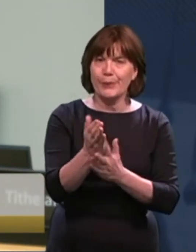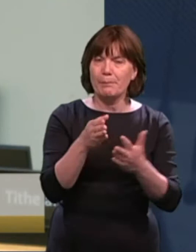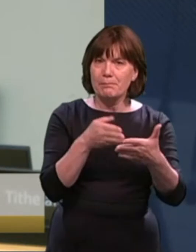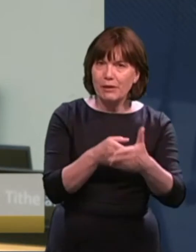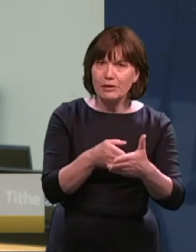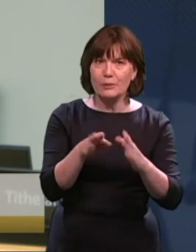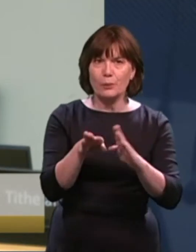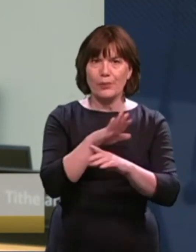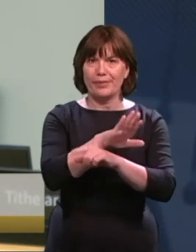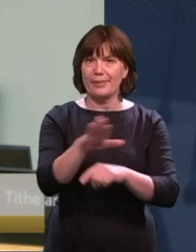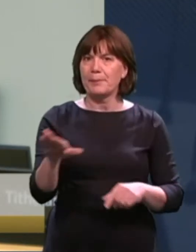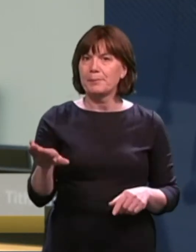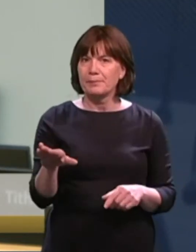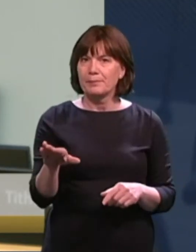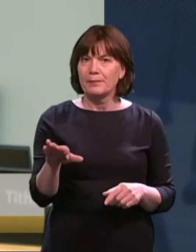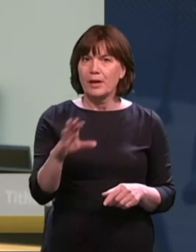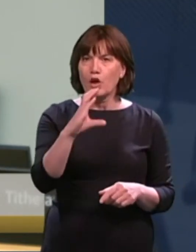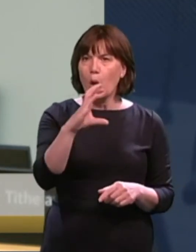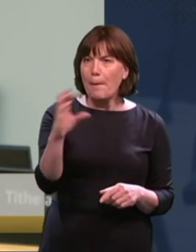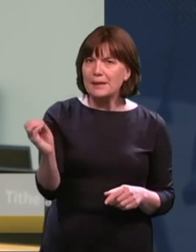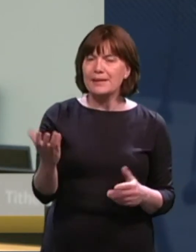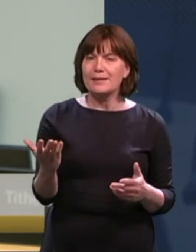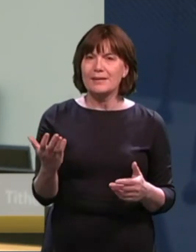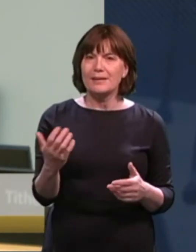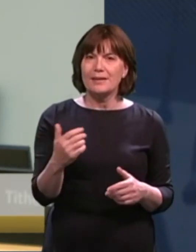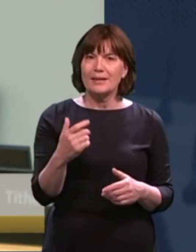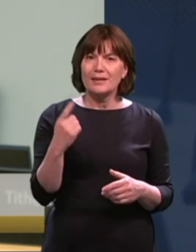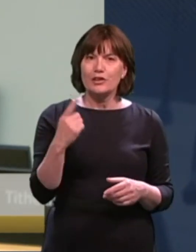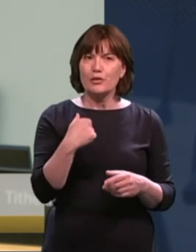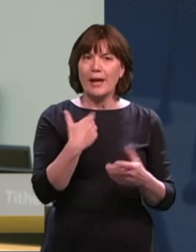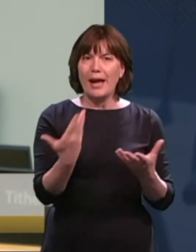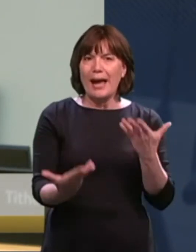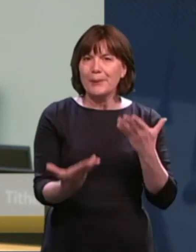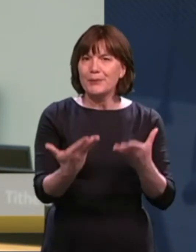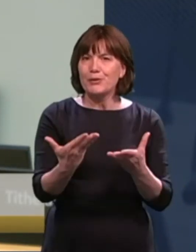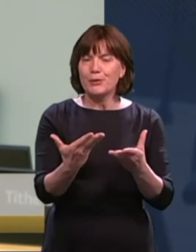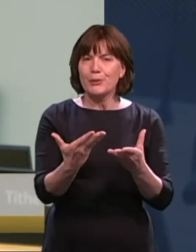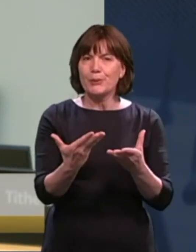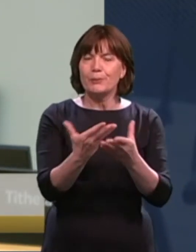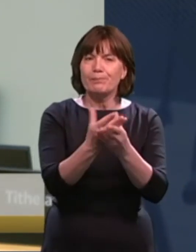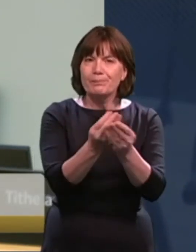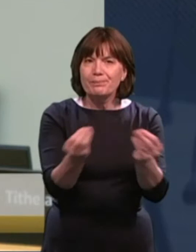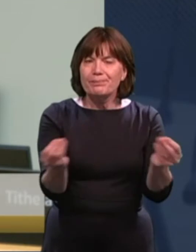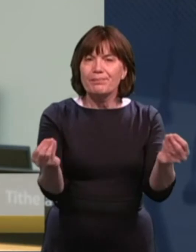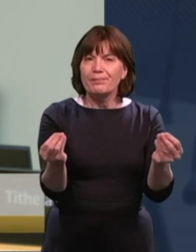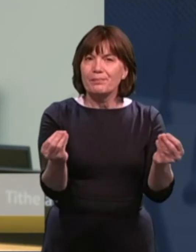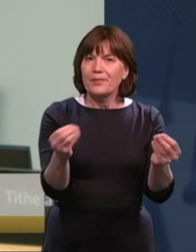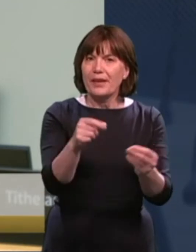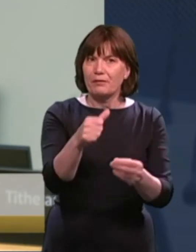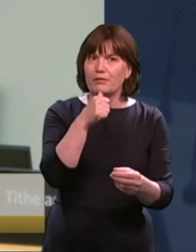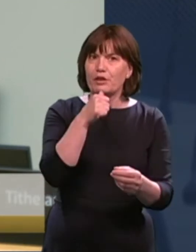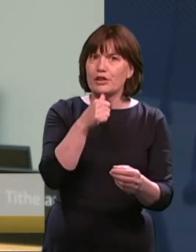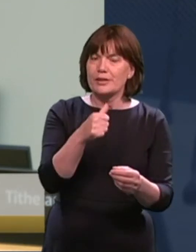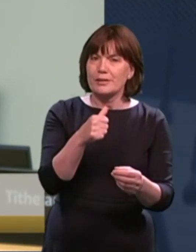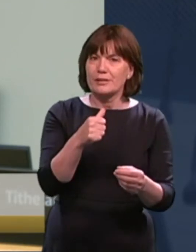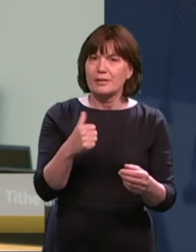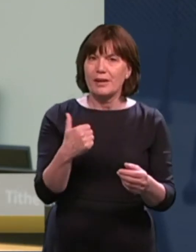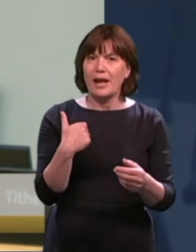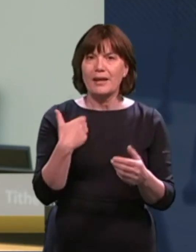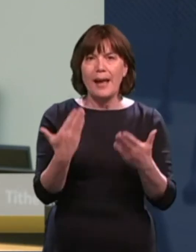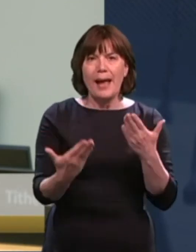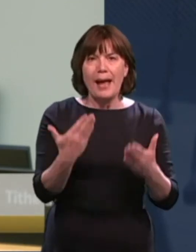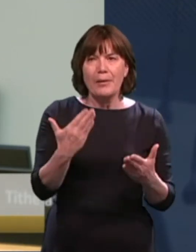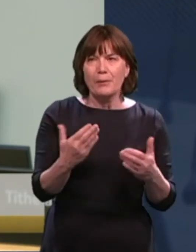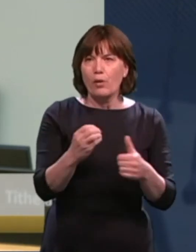those businesses or companies, have you had to kind of address any of those issues, and how was that done? Advice maybe for other organisations